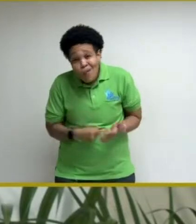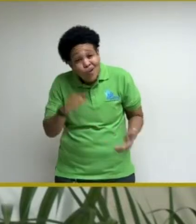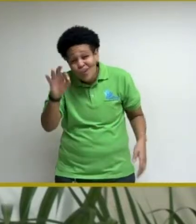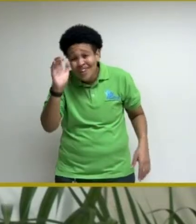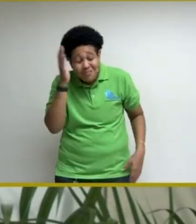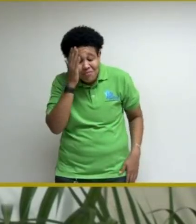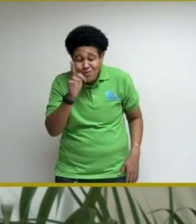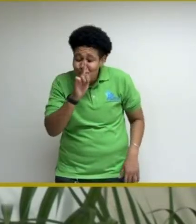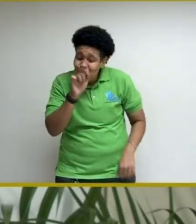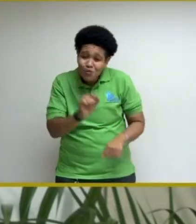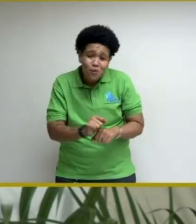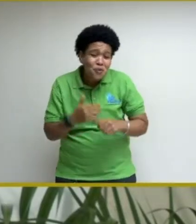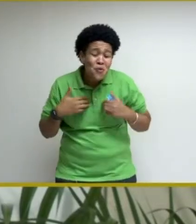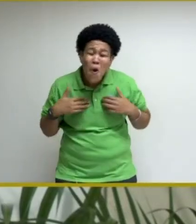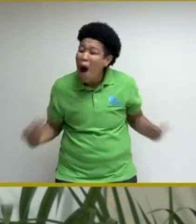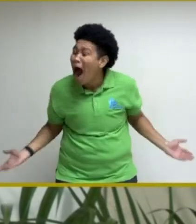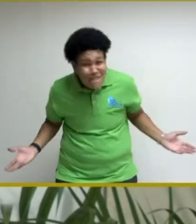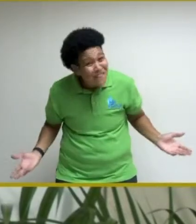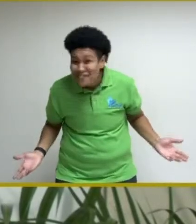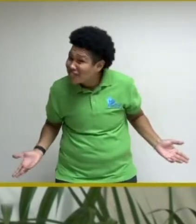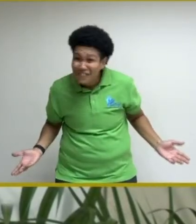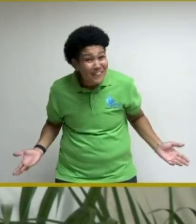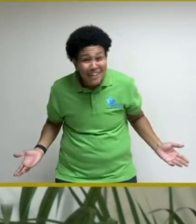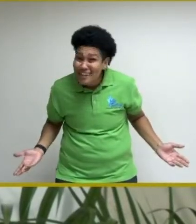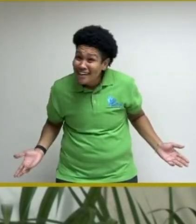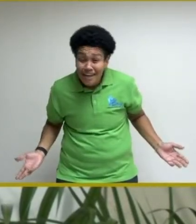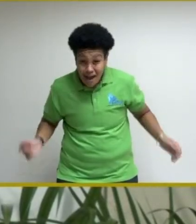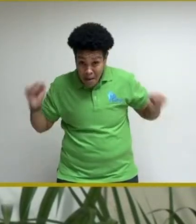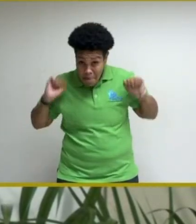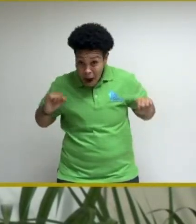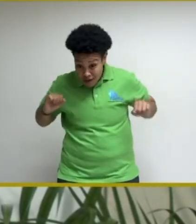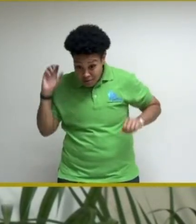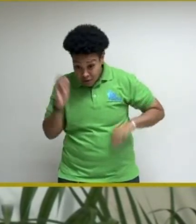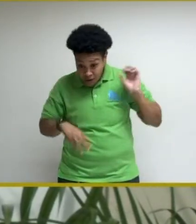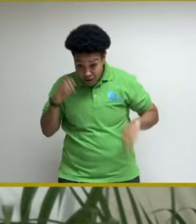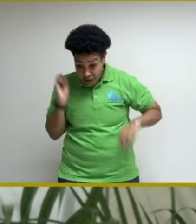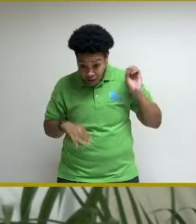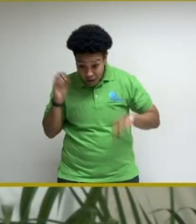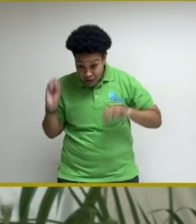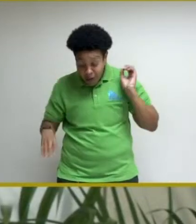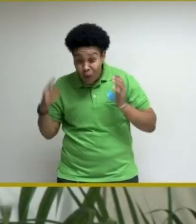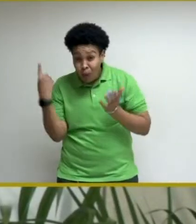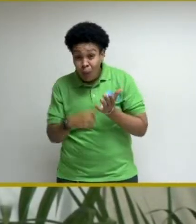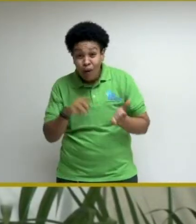capacity. And the possibility of us putting that in place